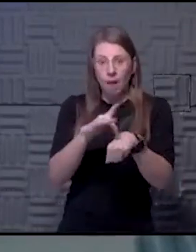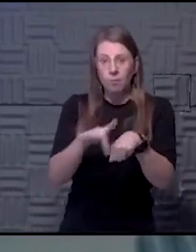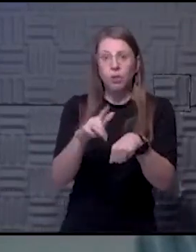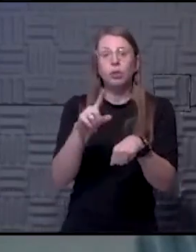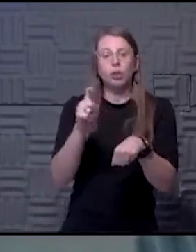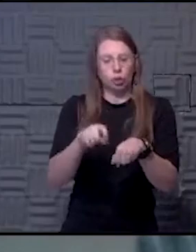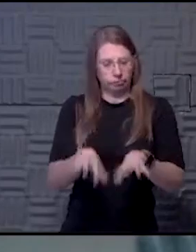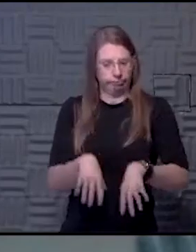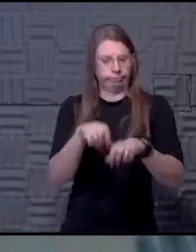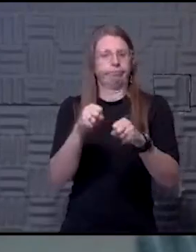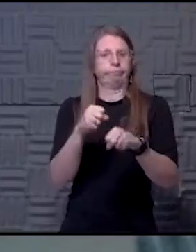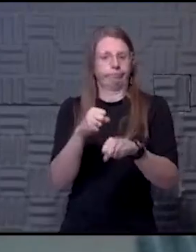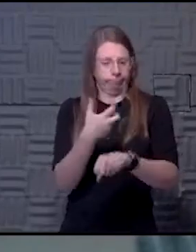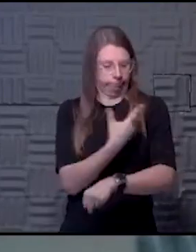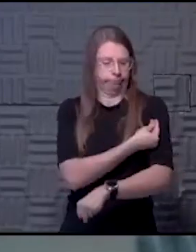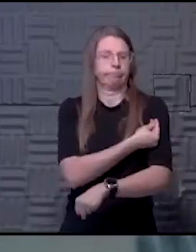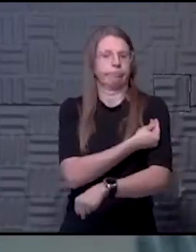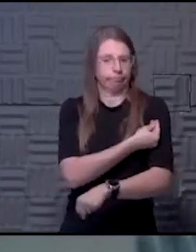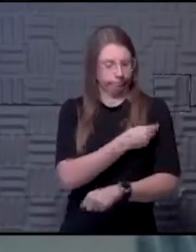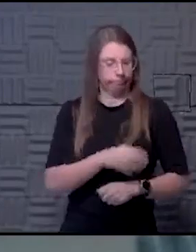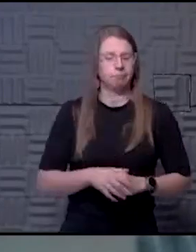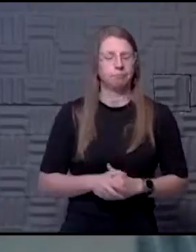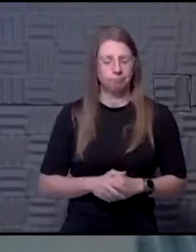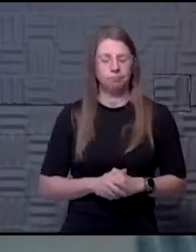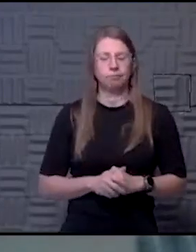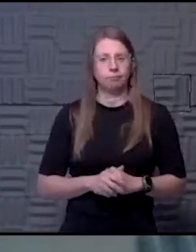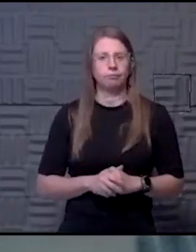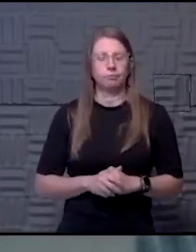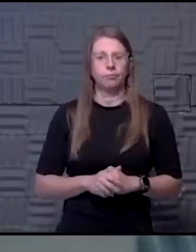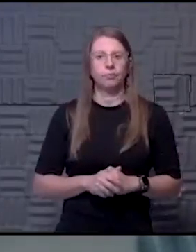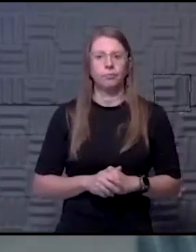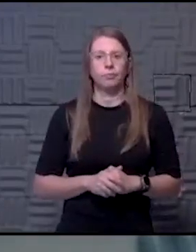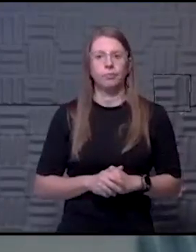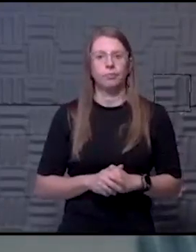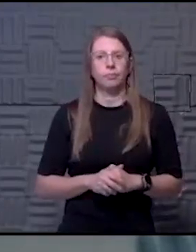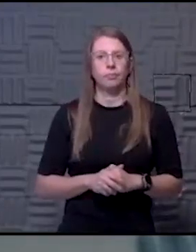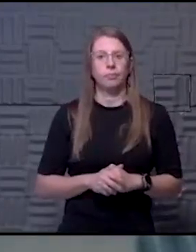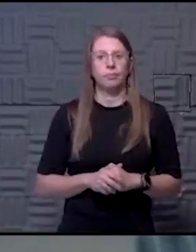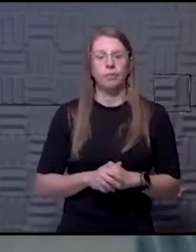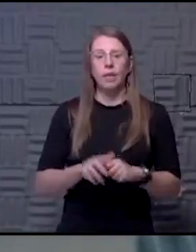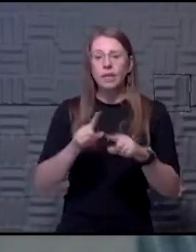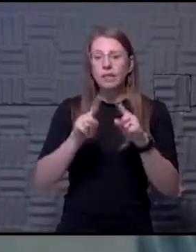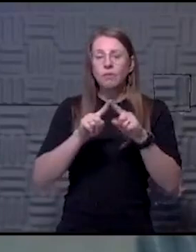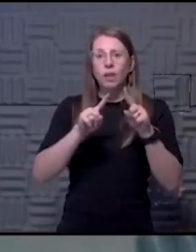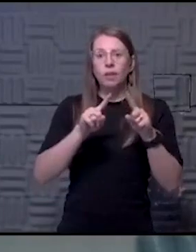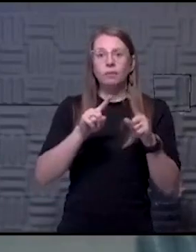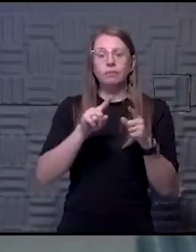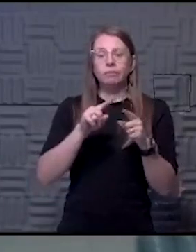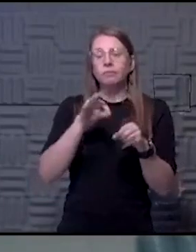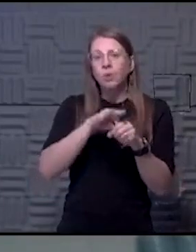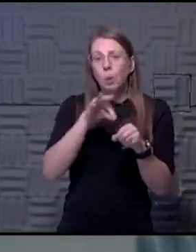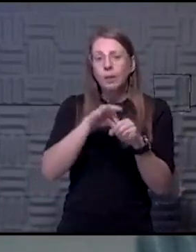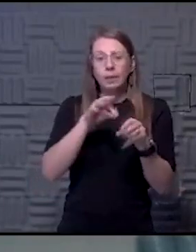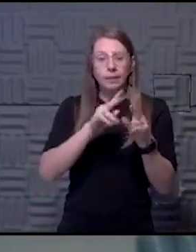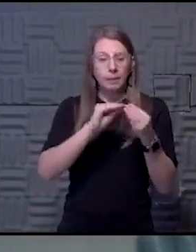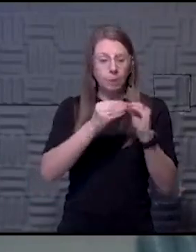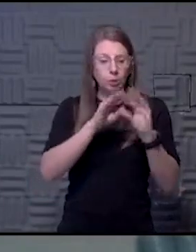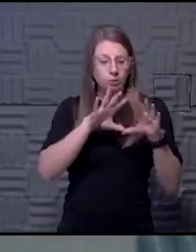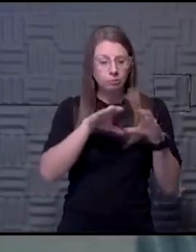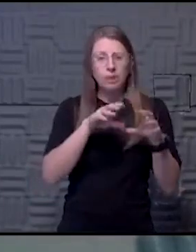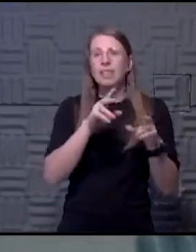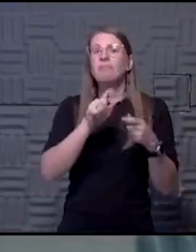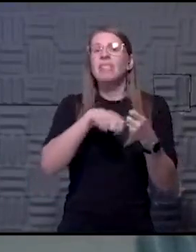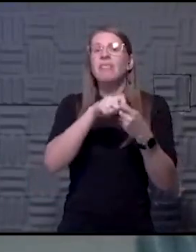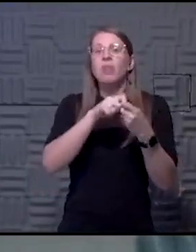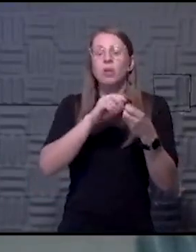take on your opportunity to receive the vaccine. In different polling numbers, we've continued to see that in certain groups,